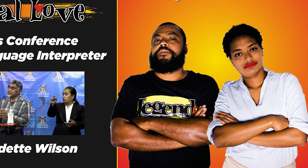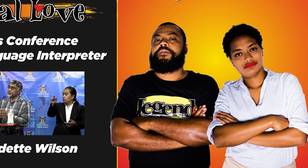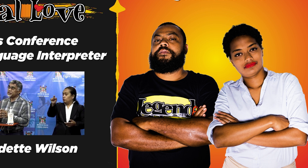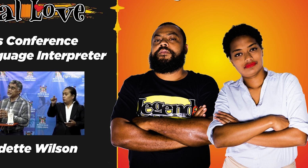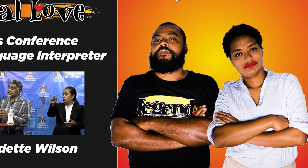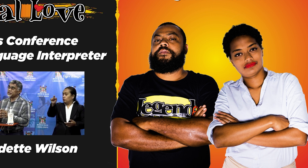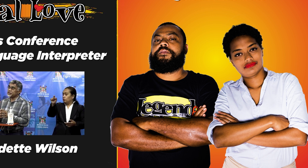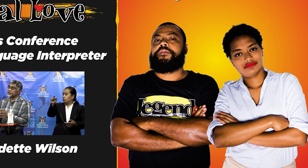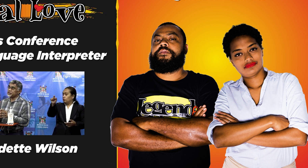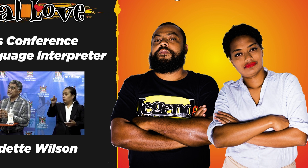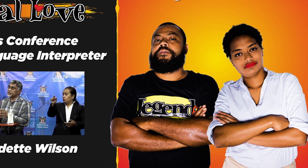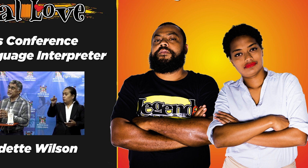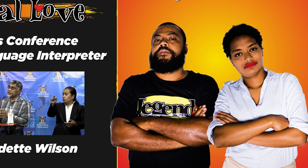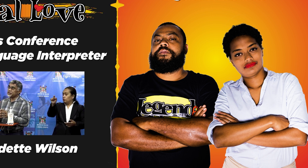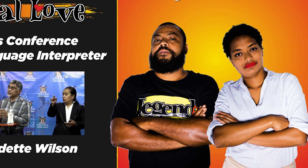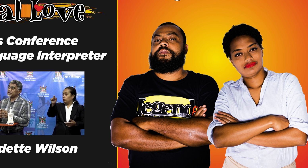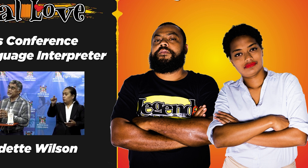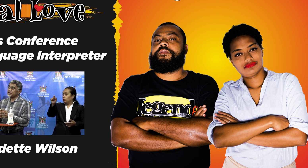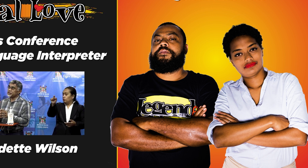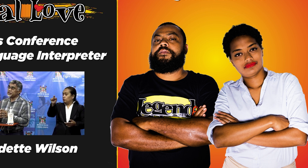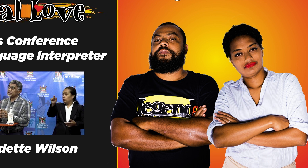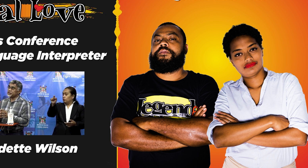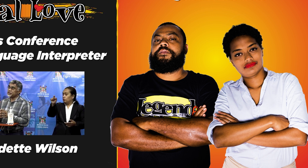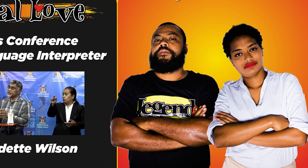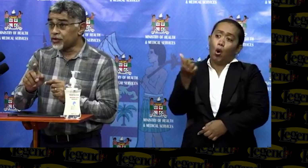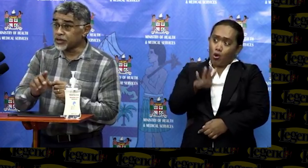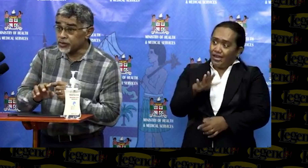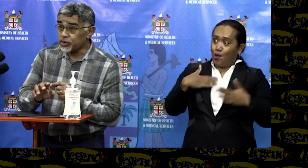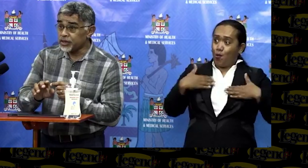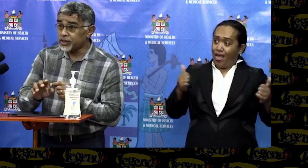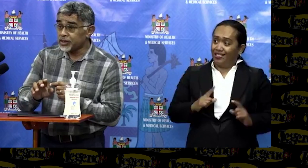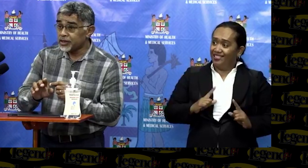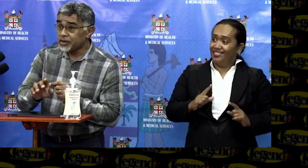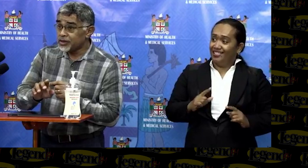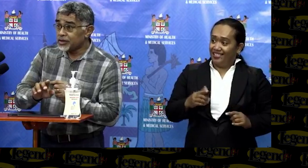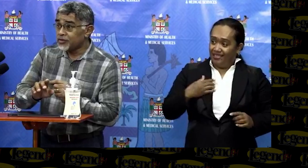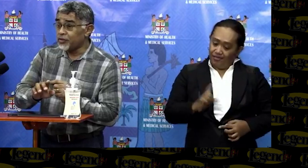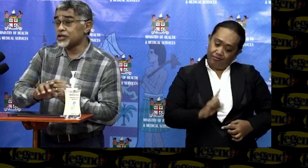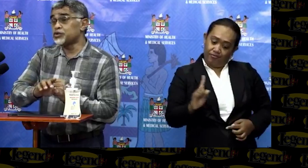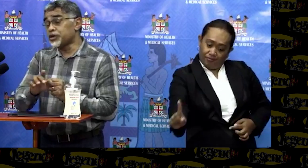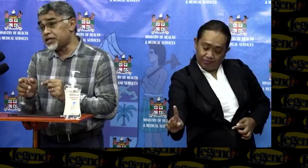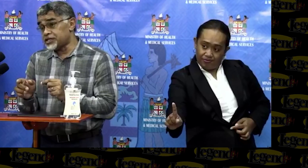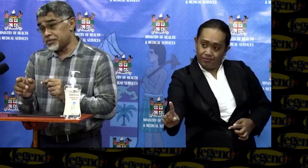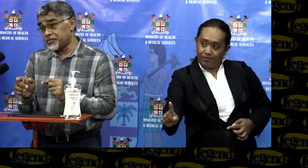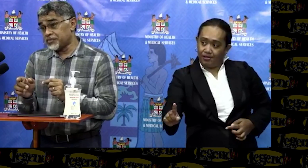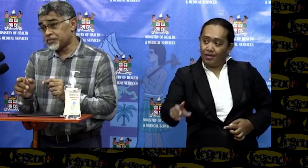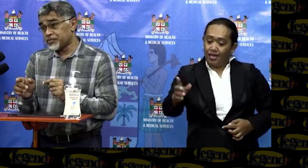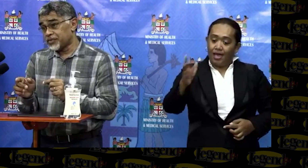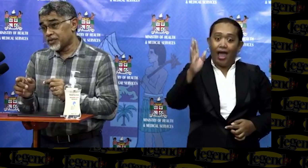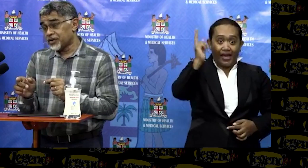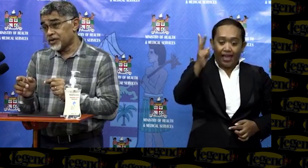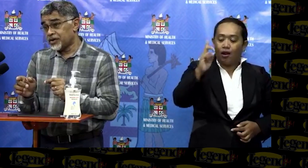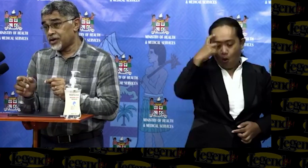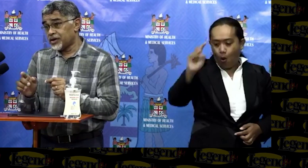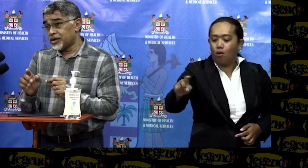one of the most obvious question we want to ask you this morning is sign language. Why is it so